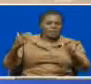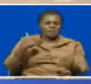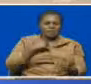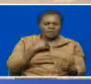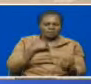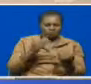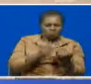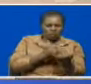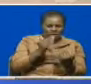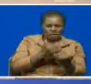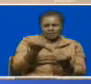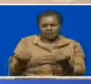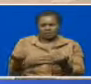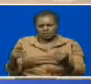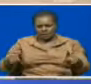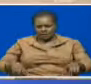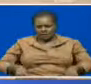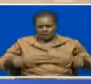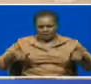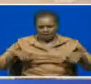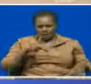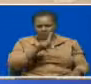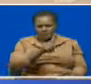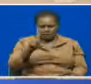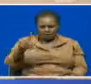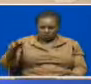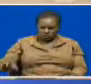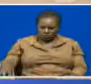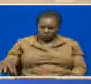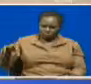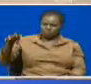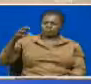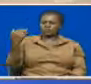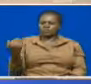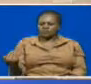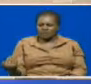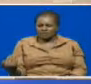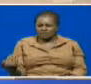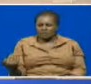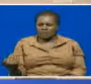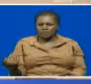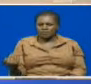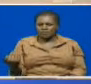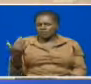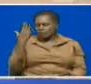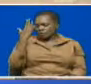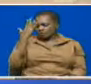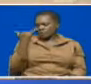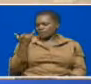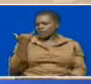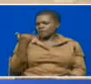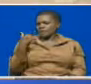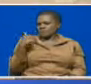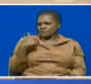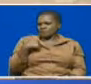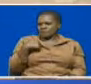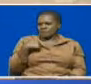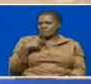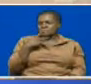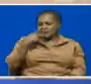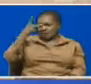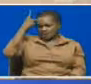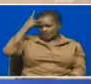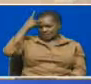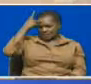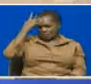play in the life of every growing up child. The reason why I'll be called a parent,